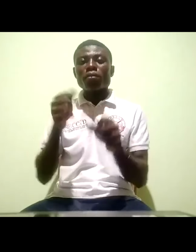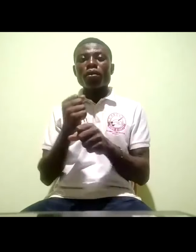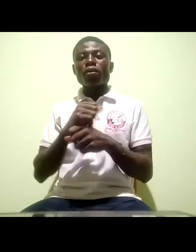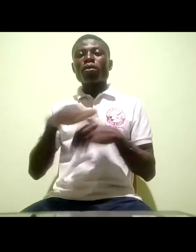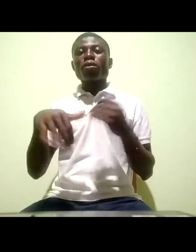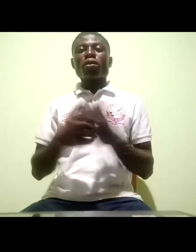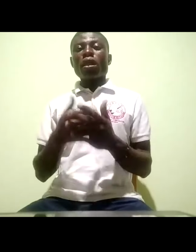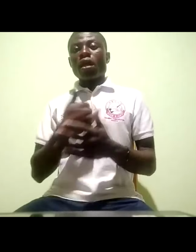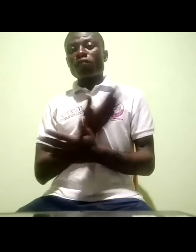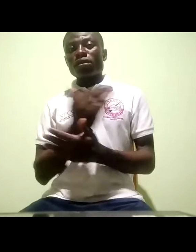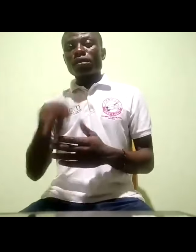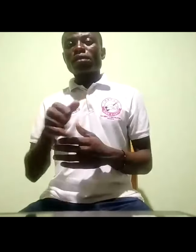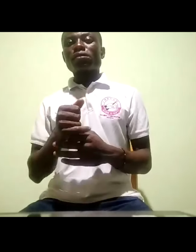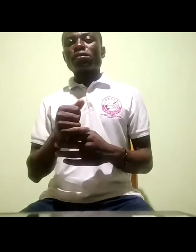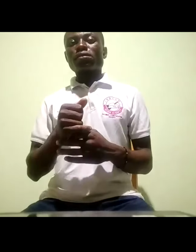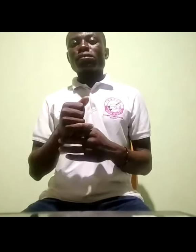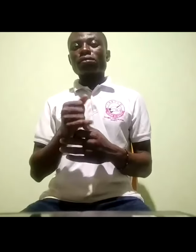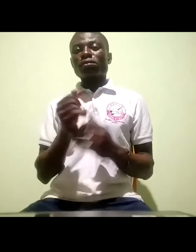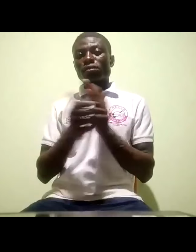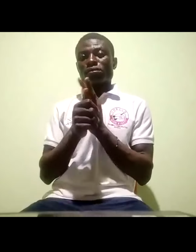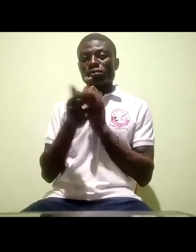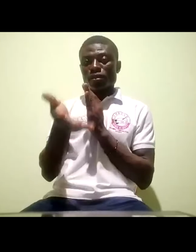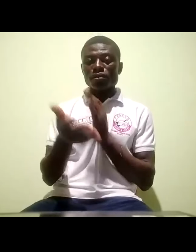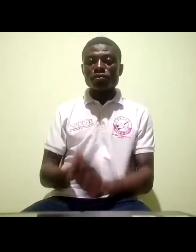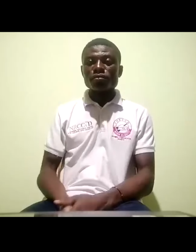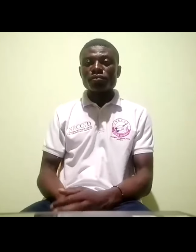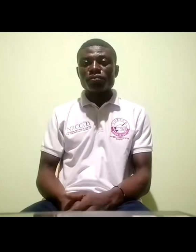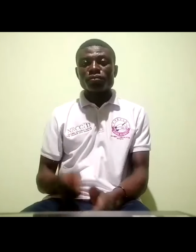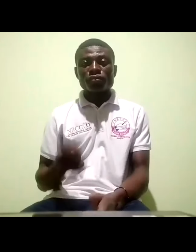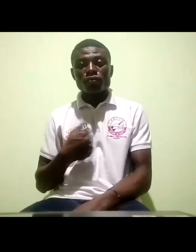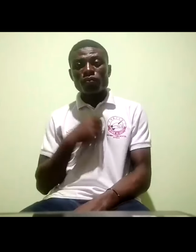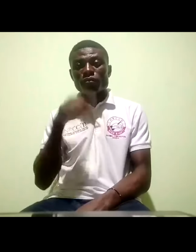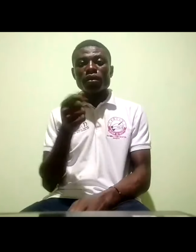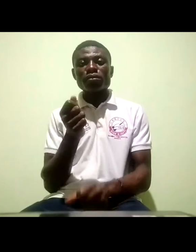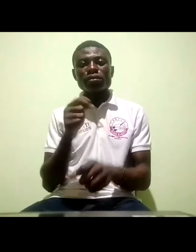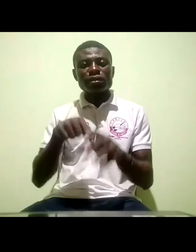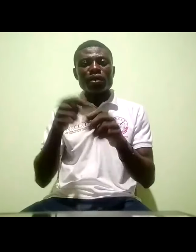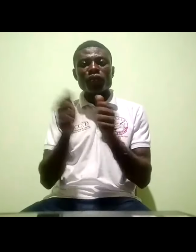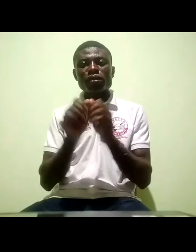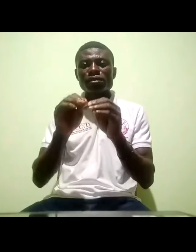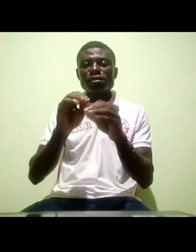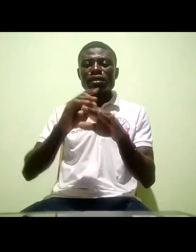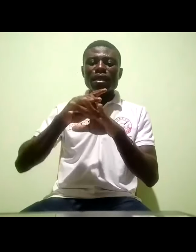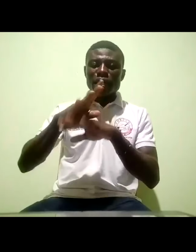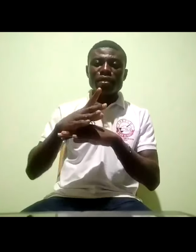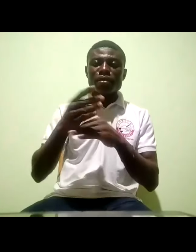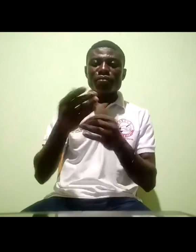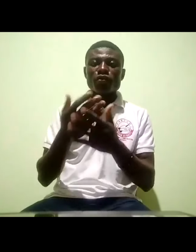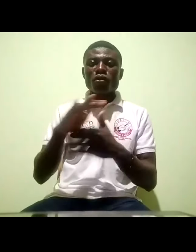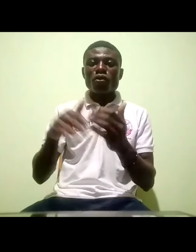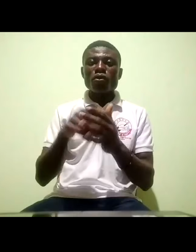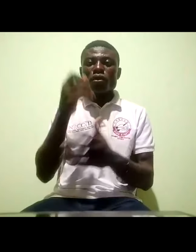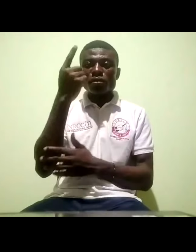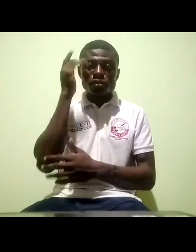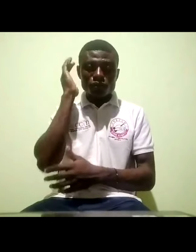fundamental skills are there, like we have to build the fundamental skills of the children in to for the children to have